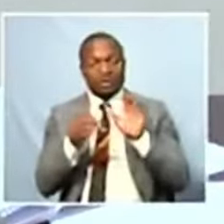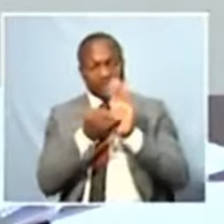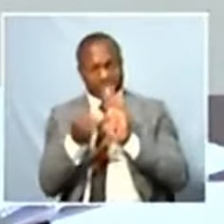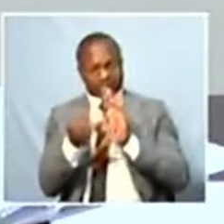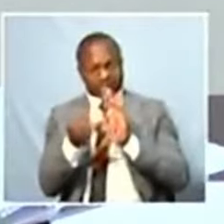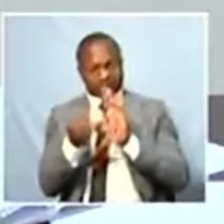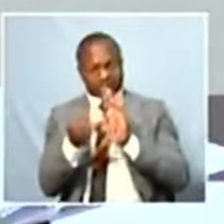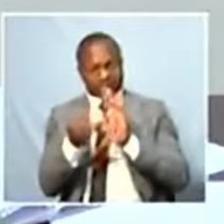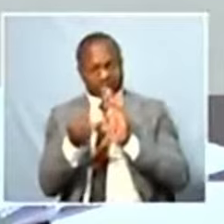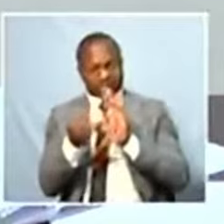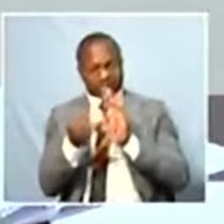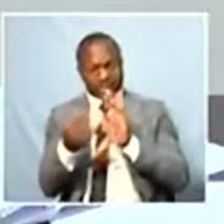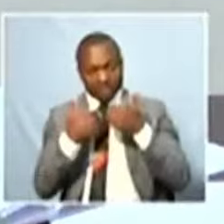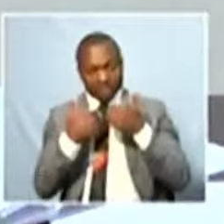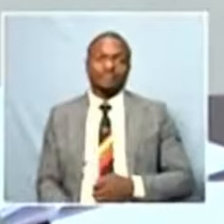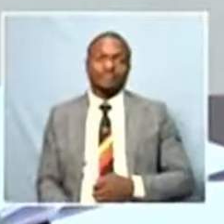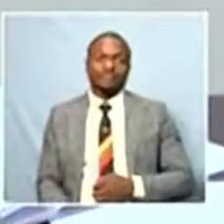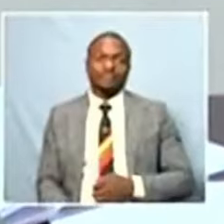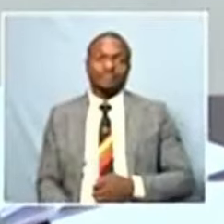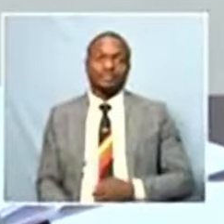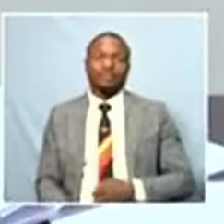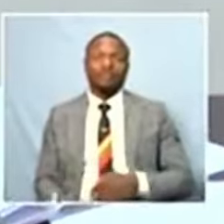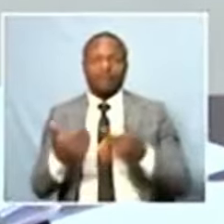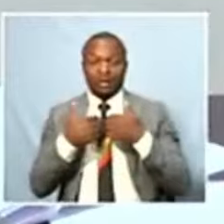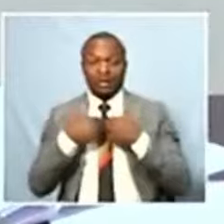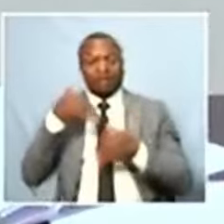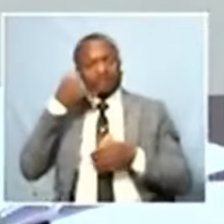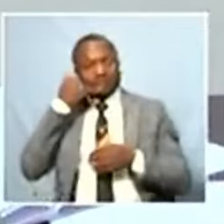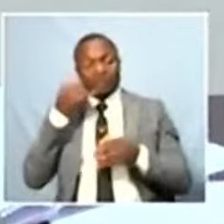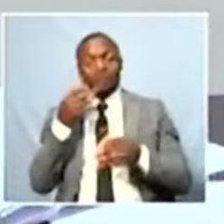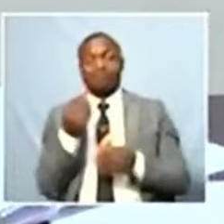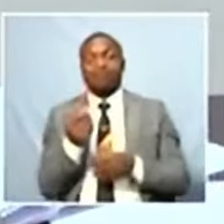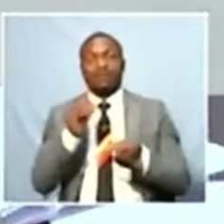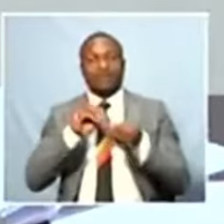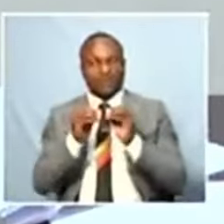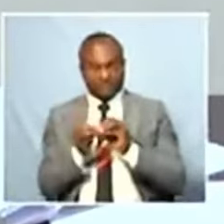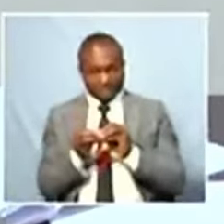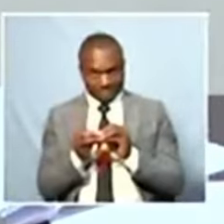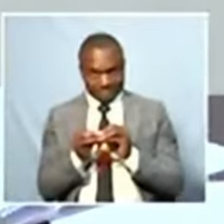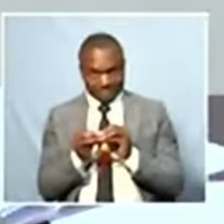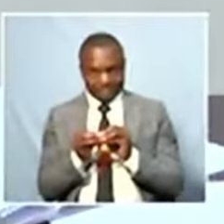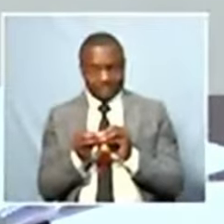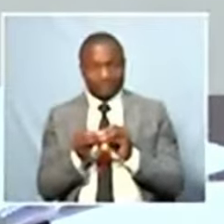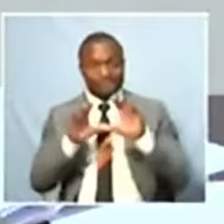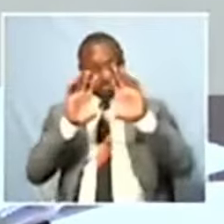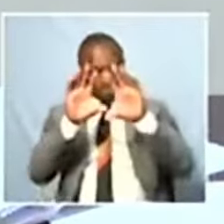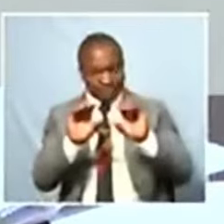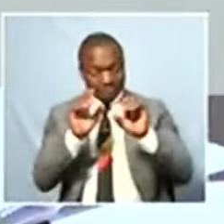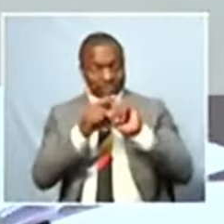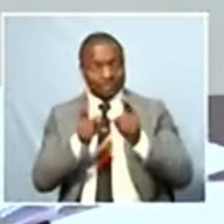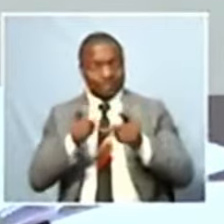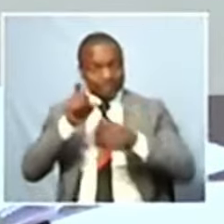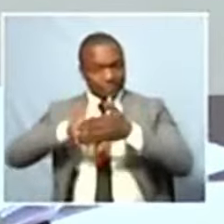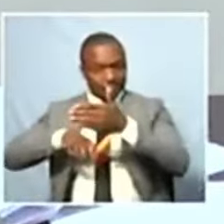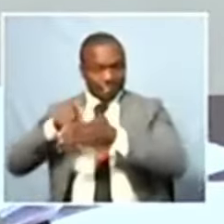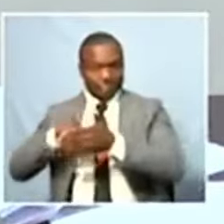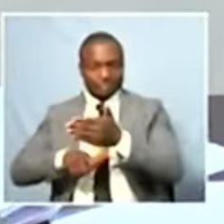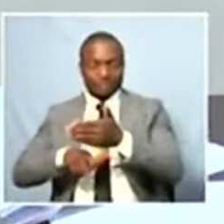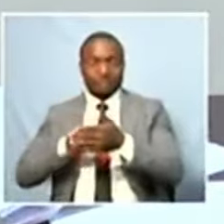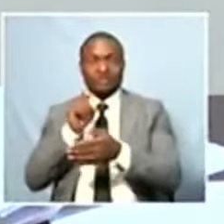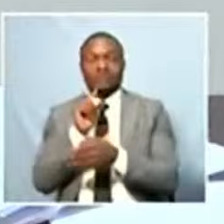an NRI, they have a mobile money account with a formal institution, but when it comes to taxes, they're